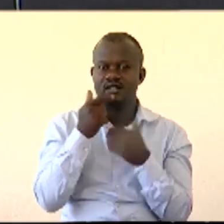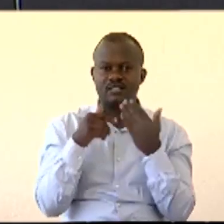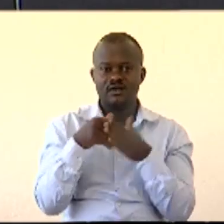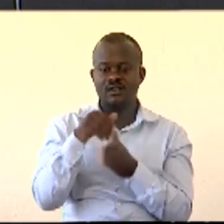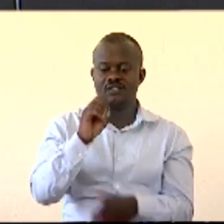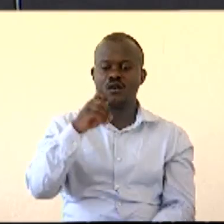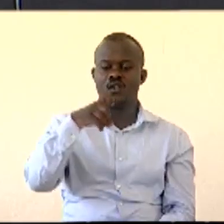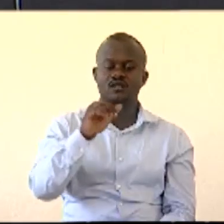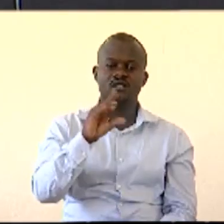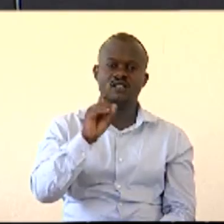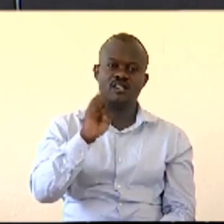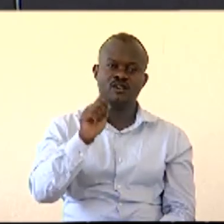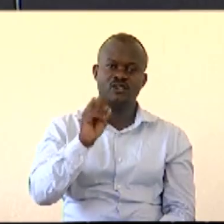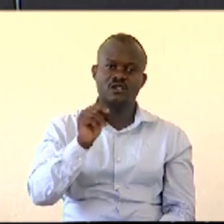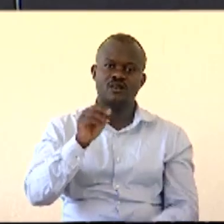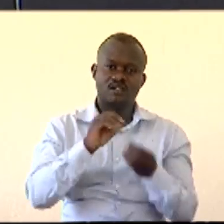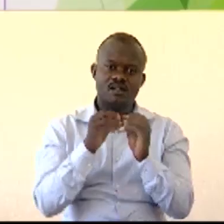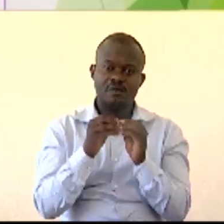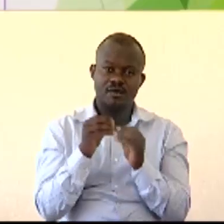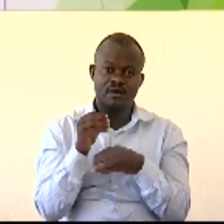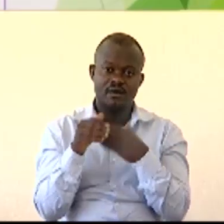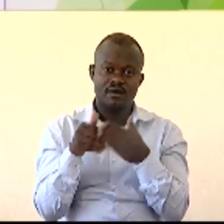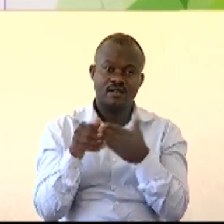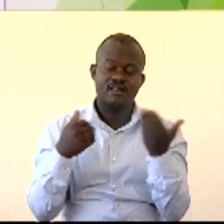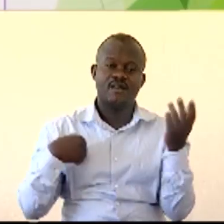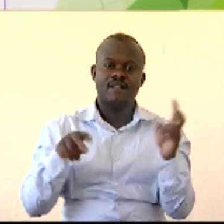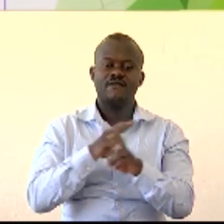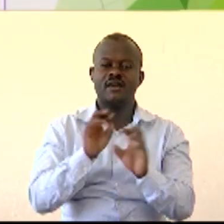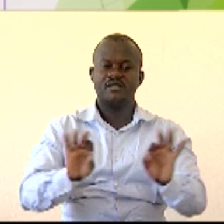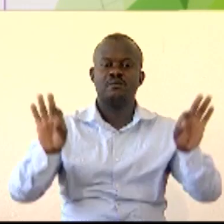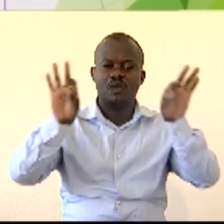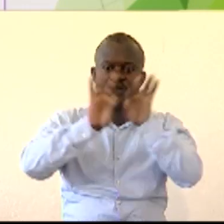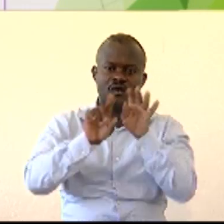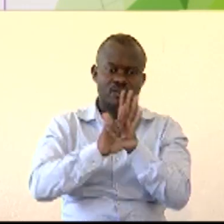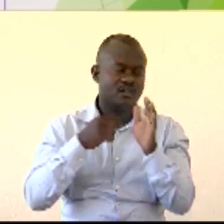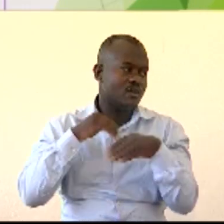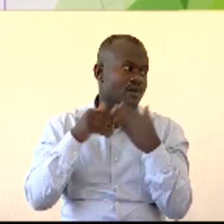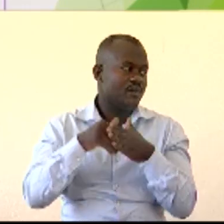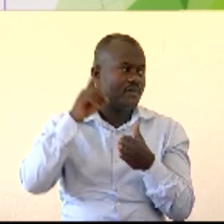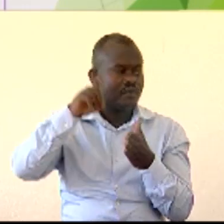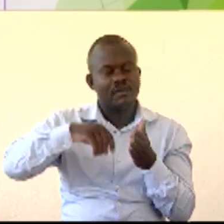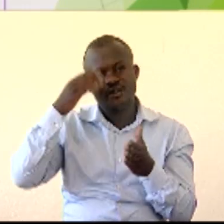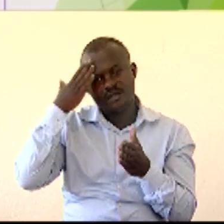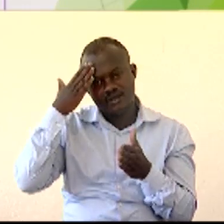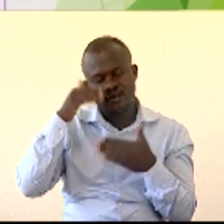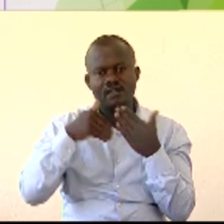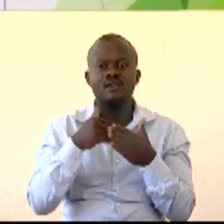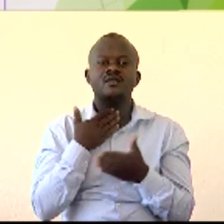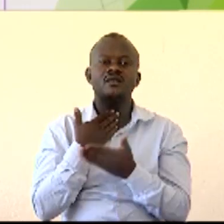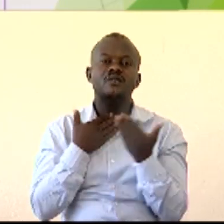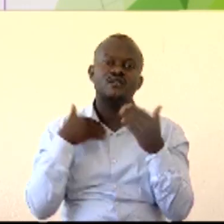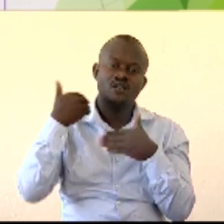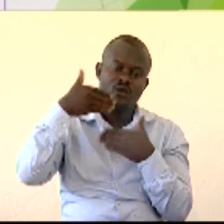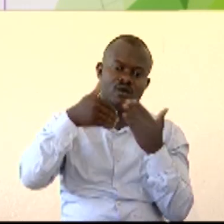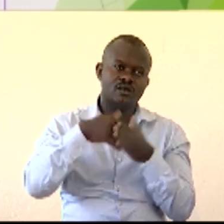oxidation numbers or oxidation state, they are very important rules that we need to know, that we need always